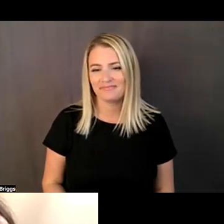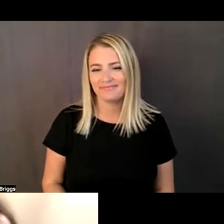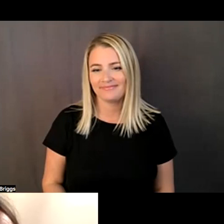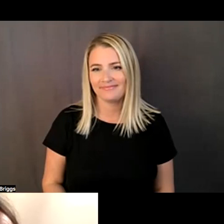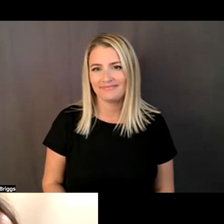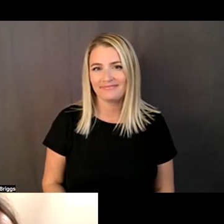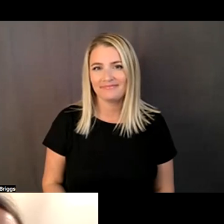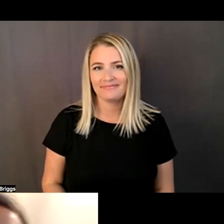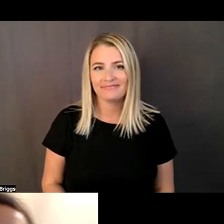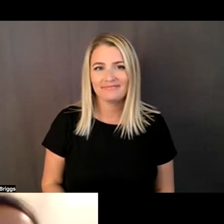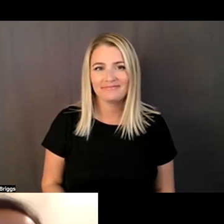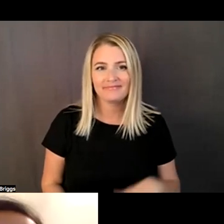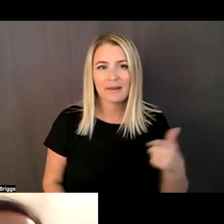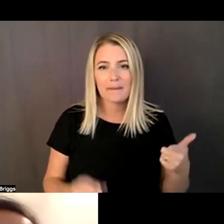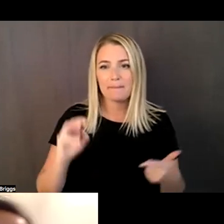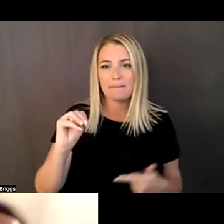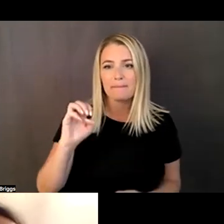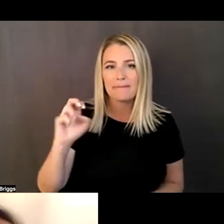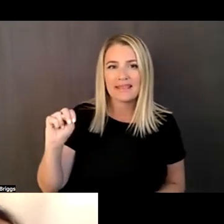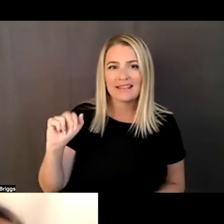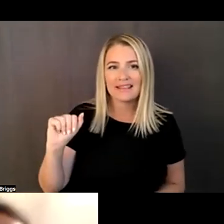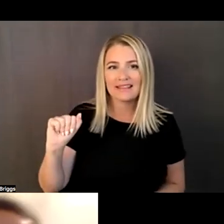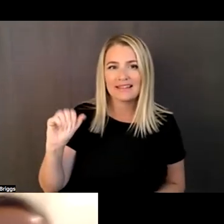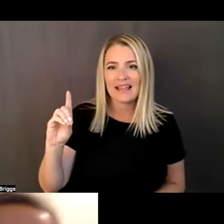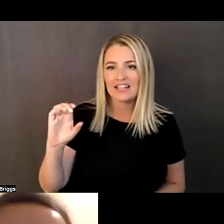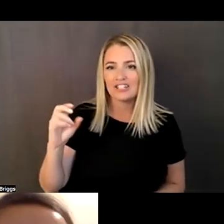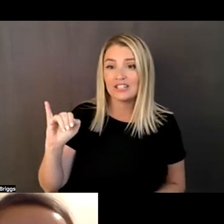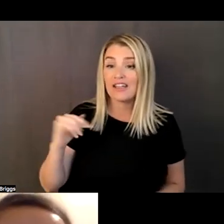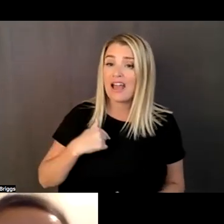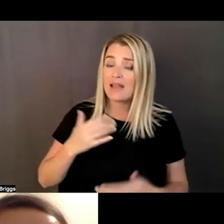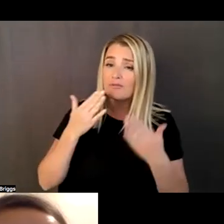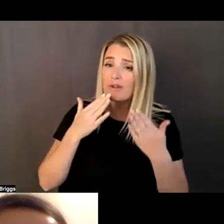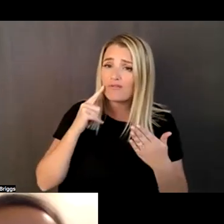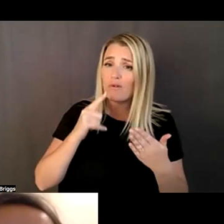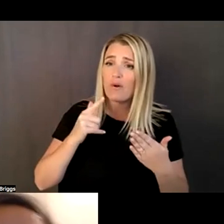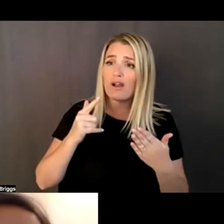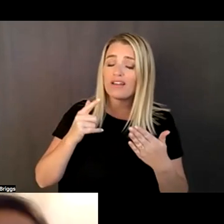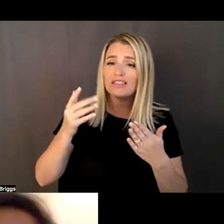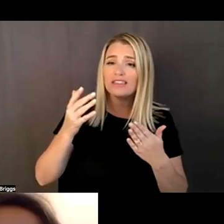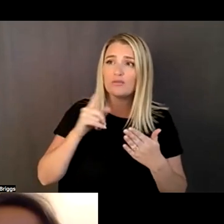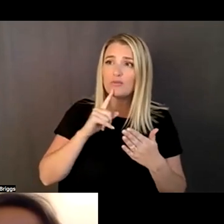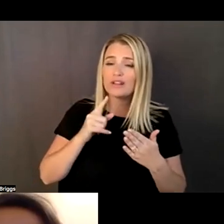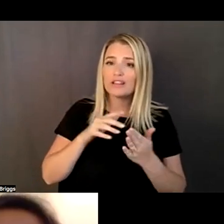I am grateful for the vulnerability and the willingness of everybody in the space.